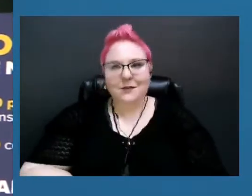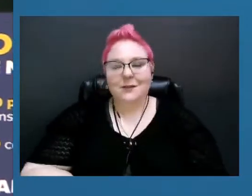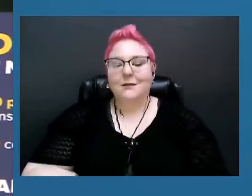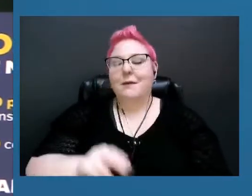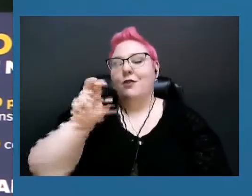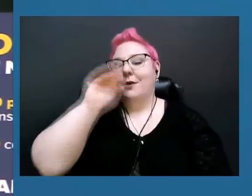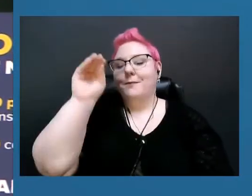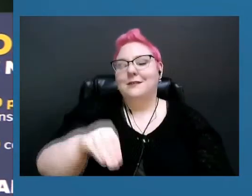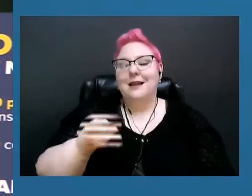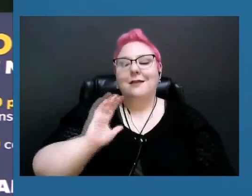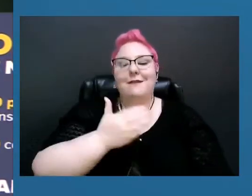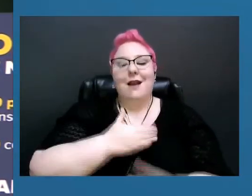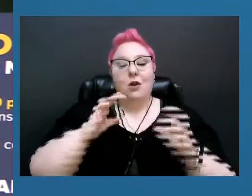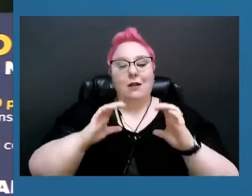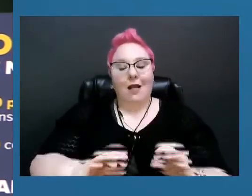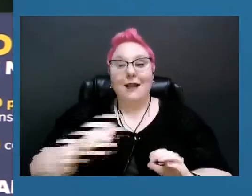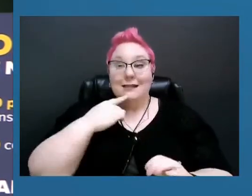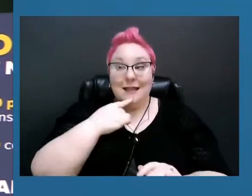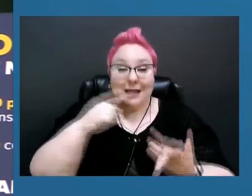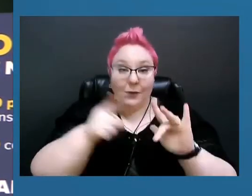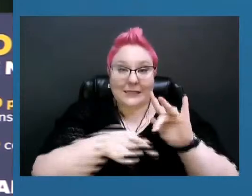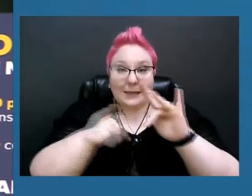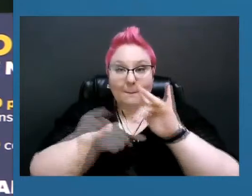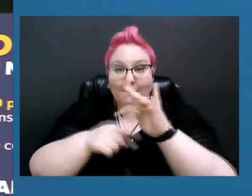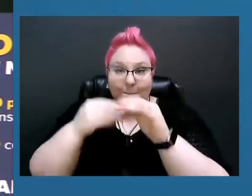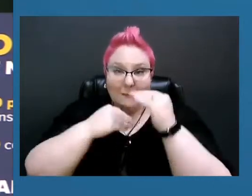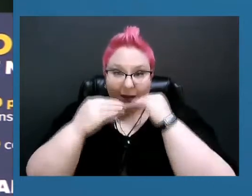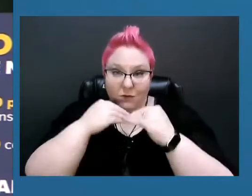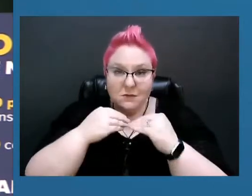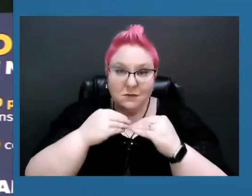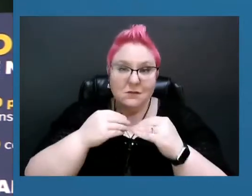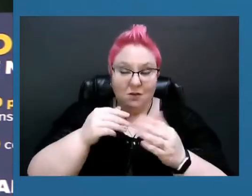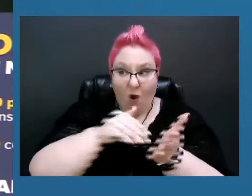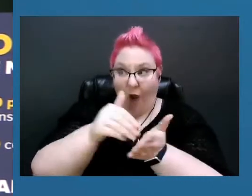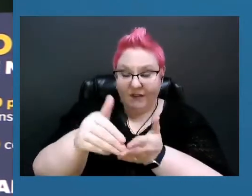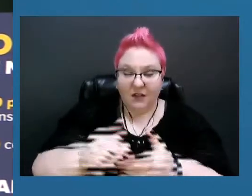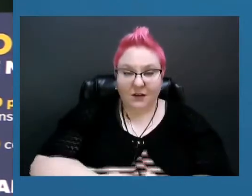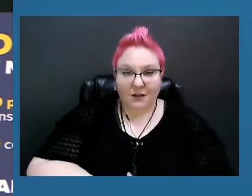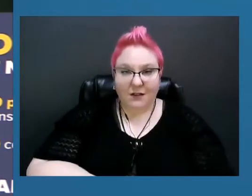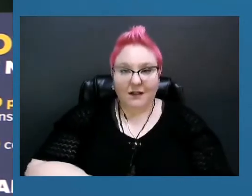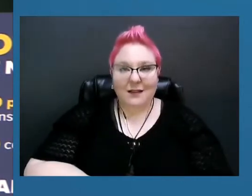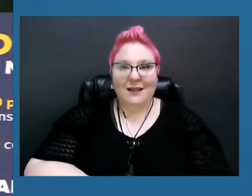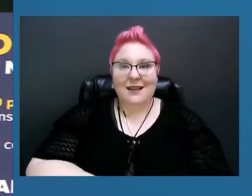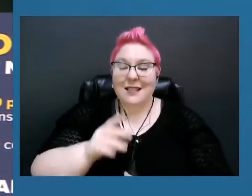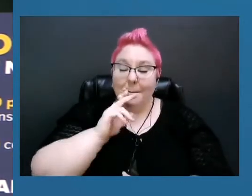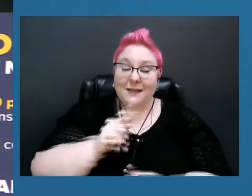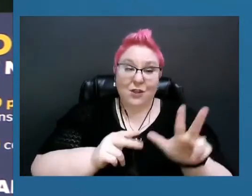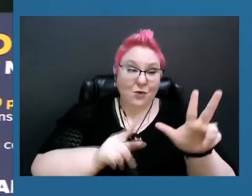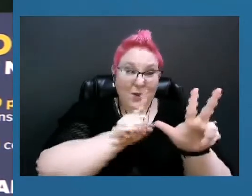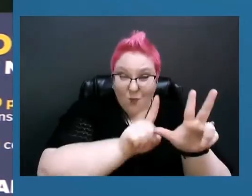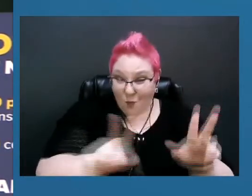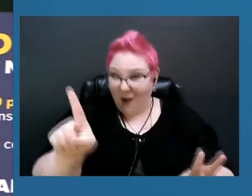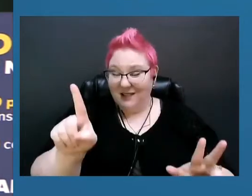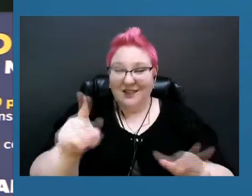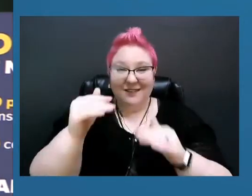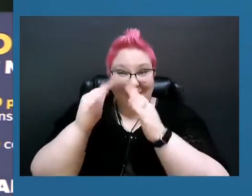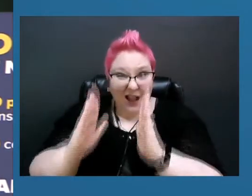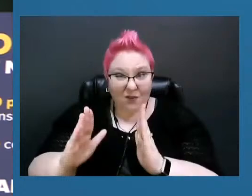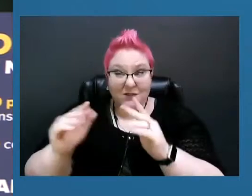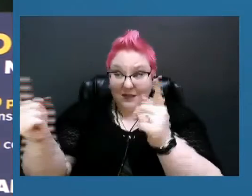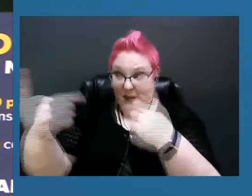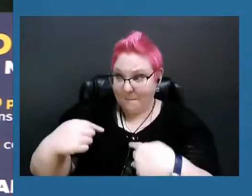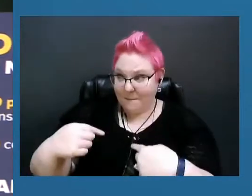served last year told us that they skipped meals regularly. That's nearly 1 in 3 of every household who walked through our doors, and